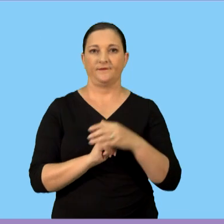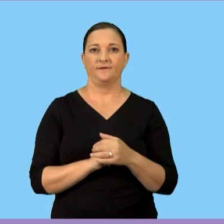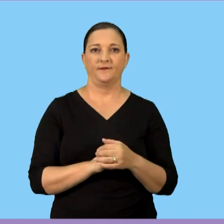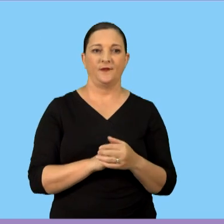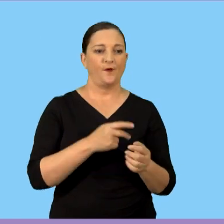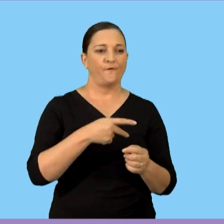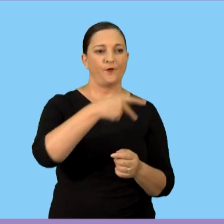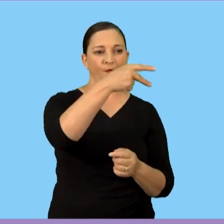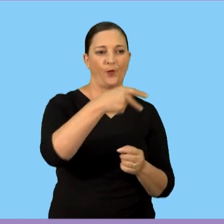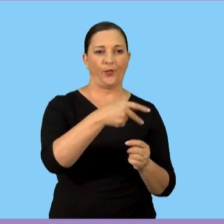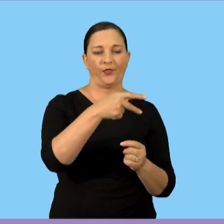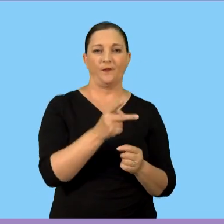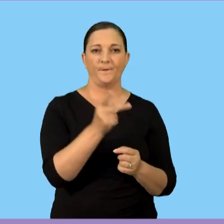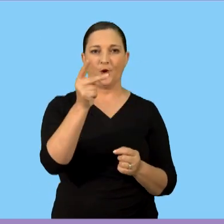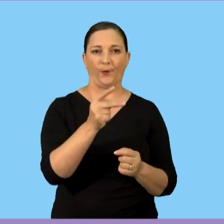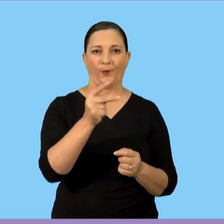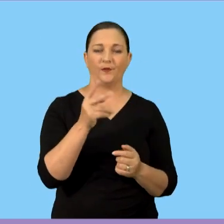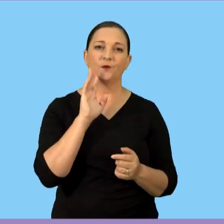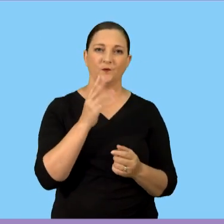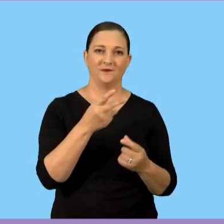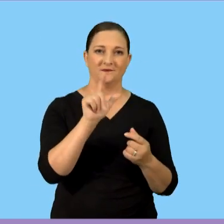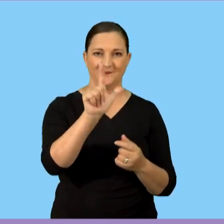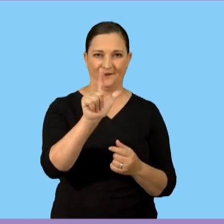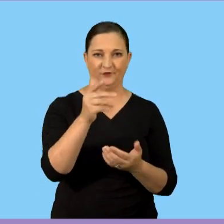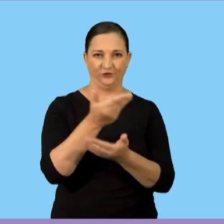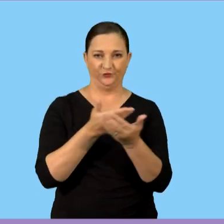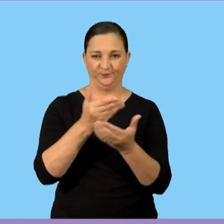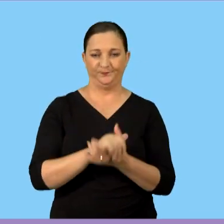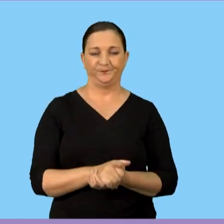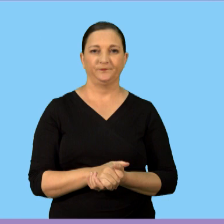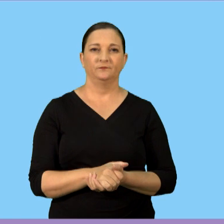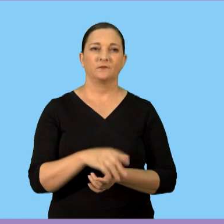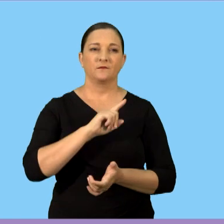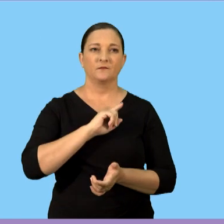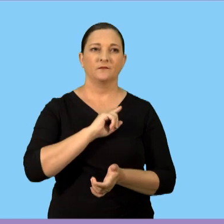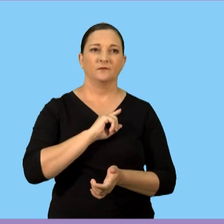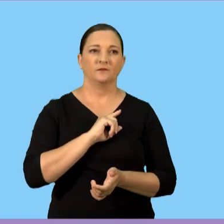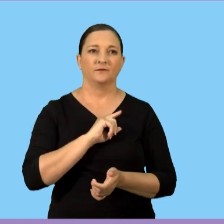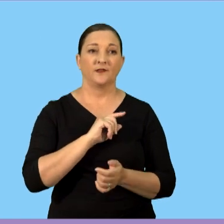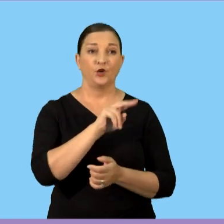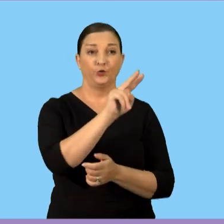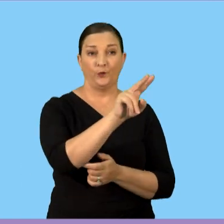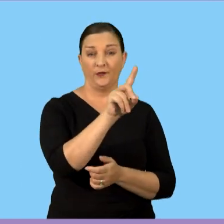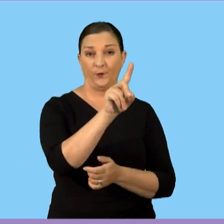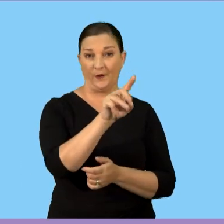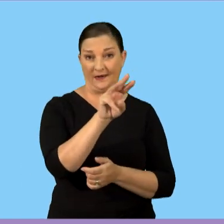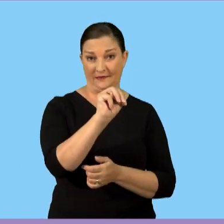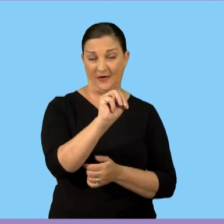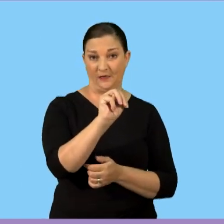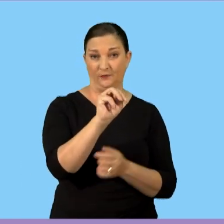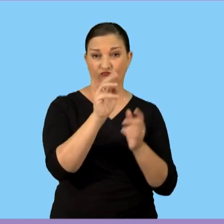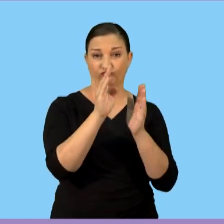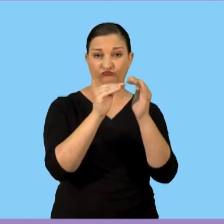divisor, it does belong to the 21m squared and to the 7m. So this means that we have